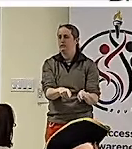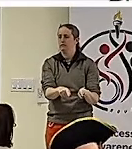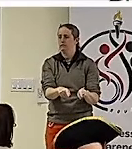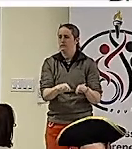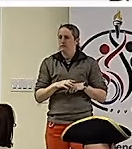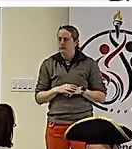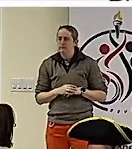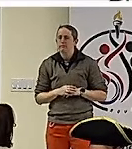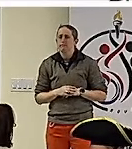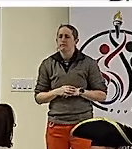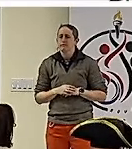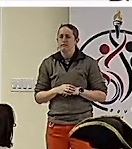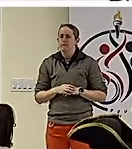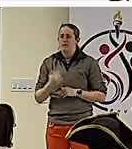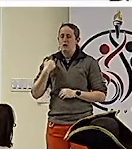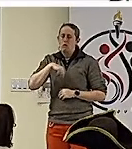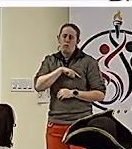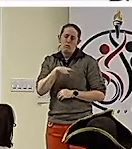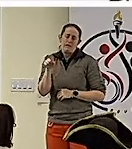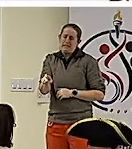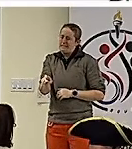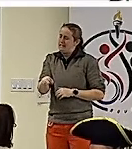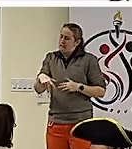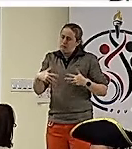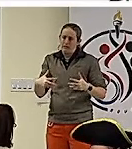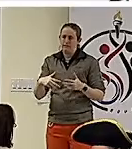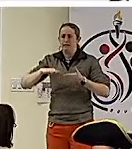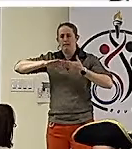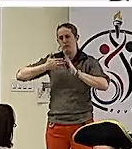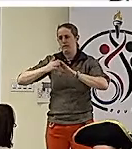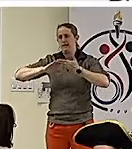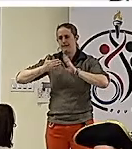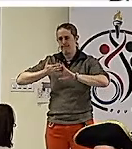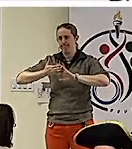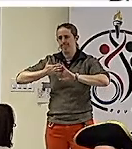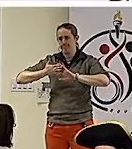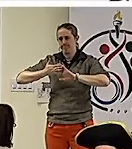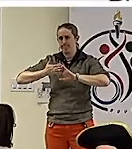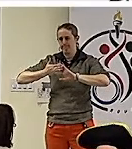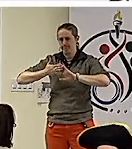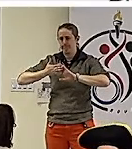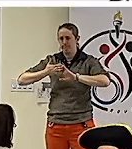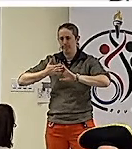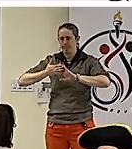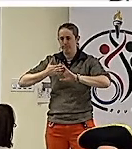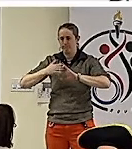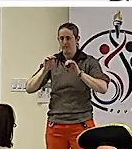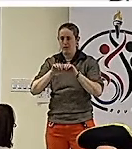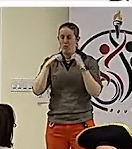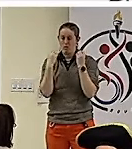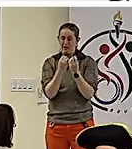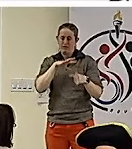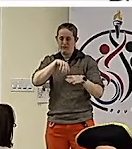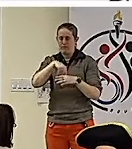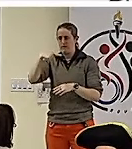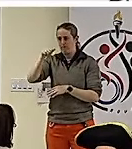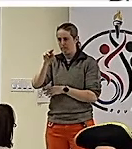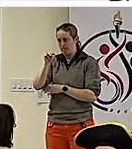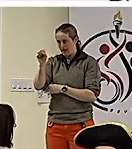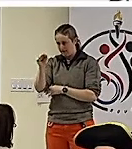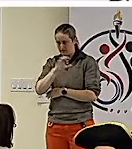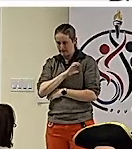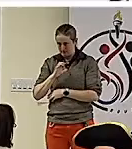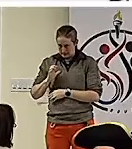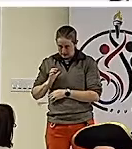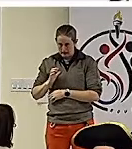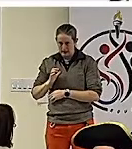Lastly, we need community capacity. These organizations that are part of the PANS Committee and others who are not